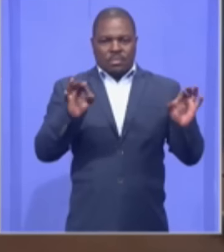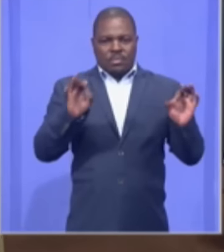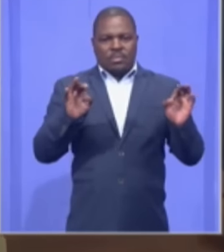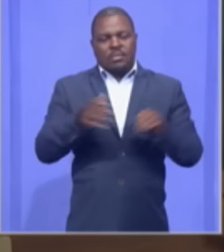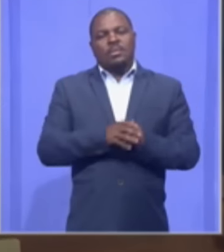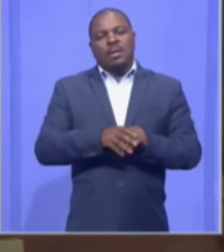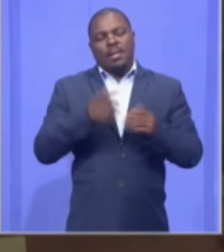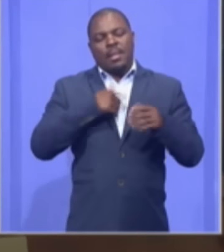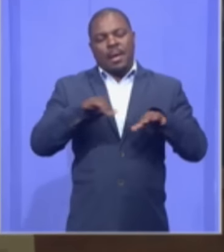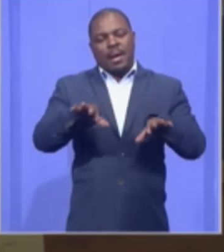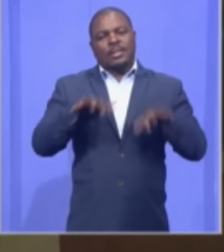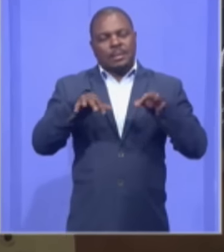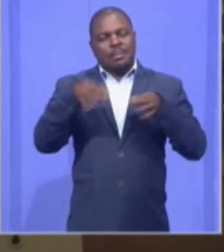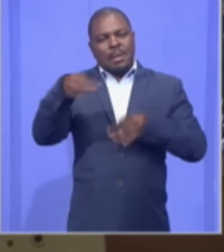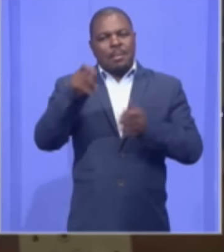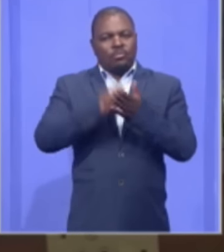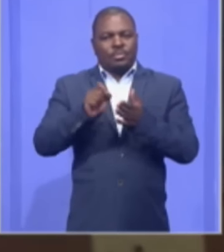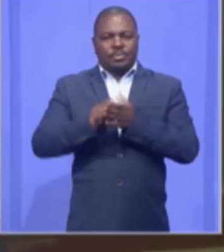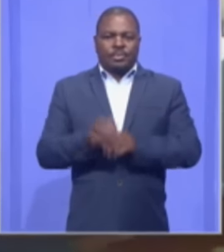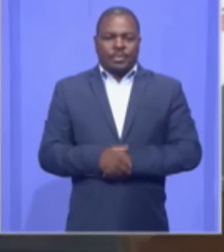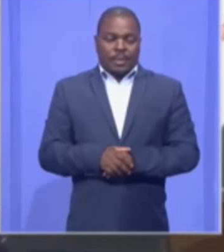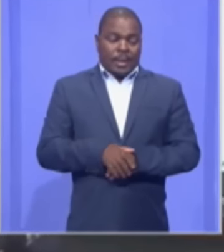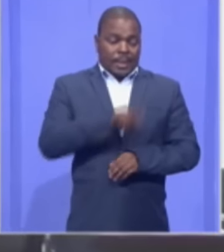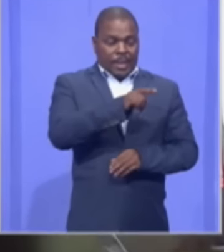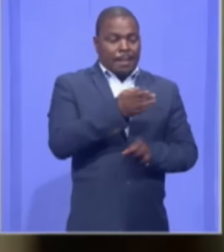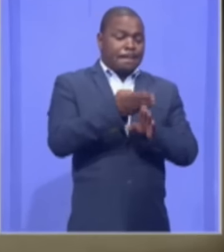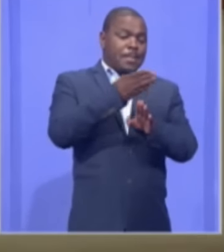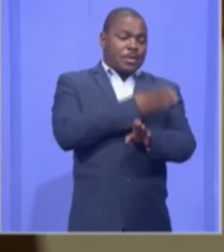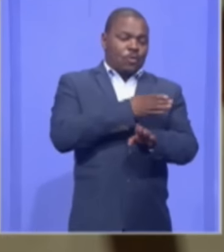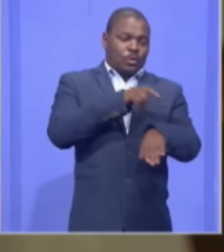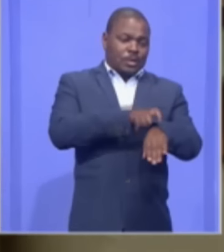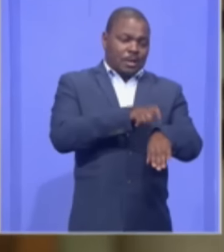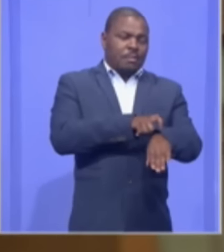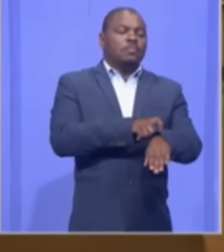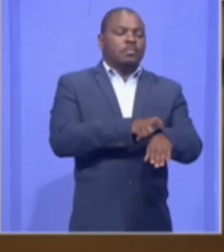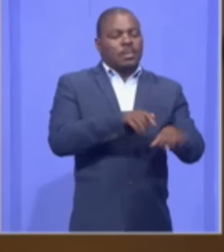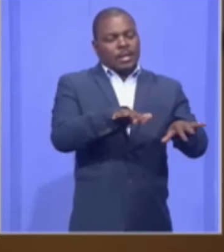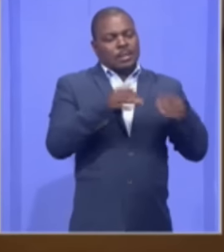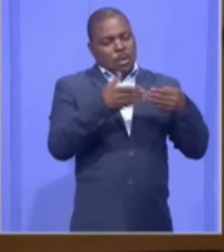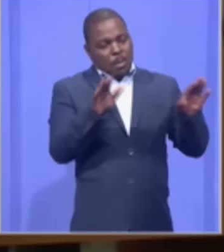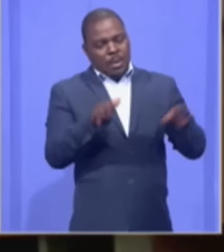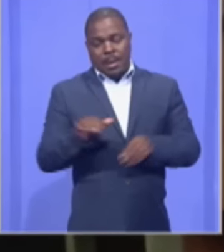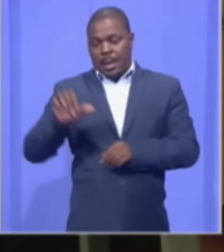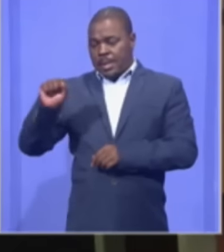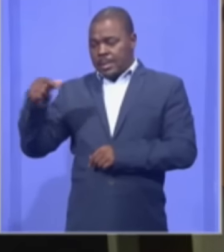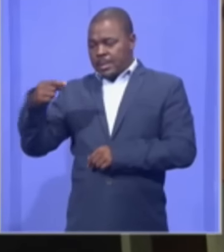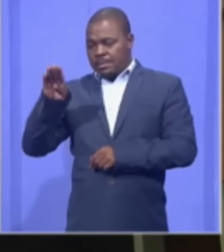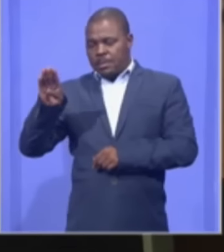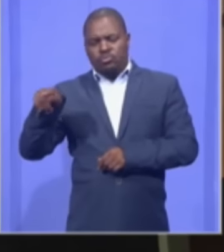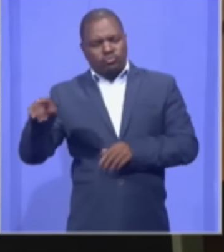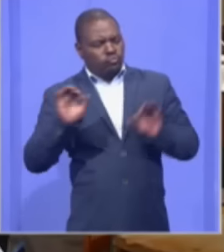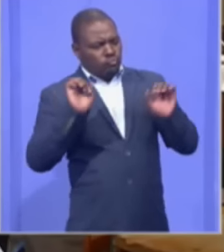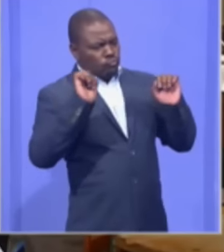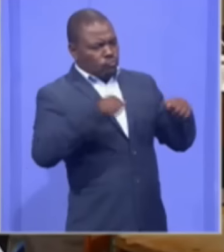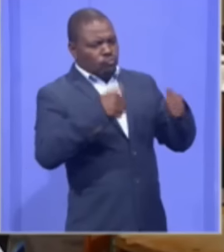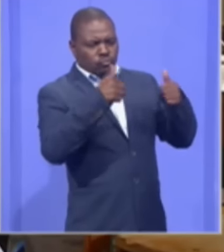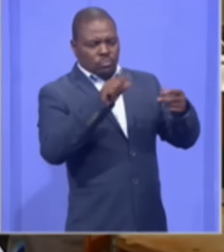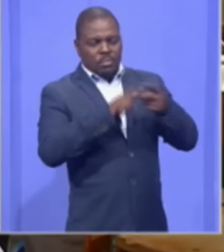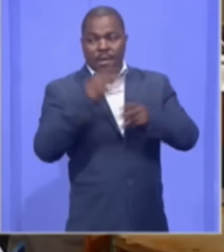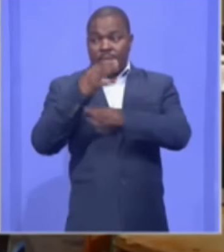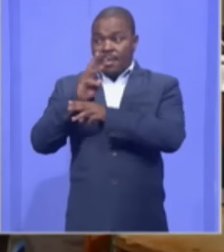papers. Qeto ya ho bula dikolo pele ho nako e tjhaelletswe monwana ke lekgotla la taolo ya sekolo ha mmoho le